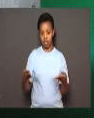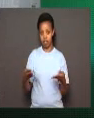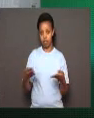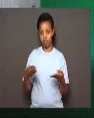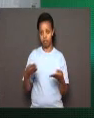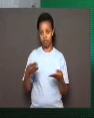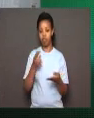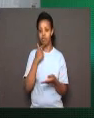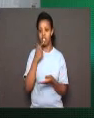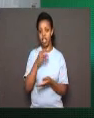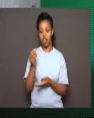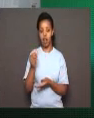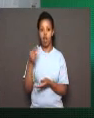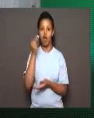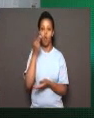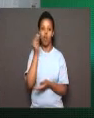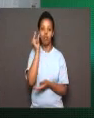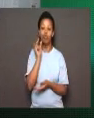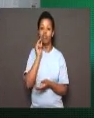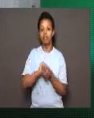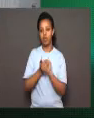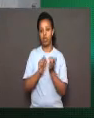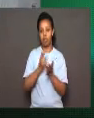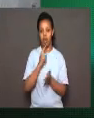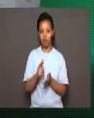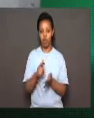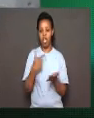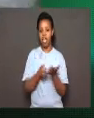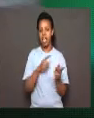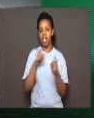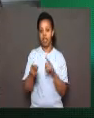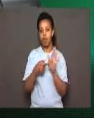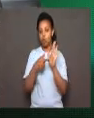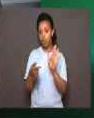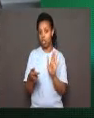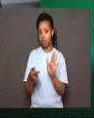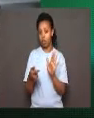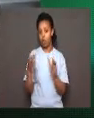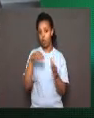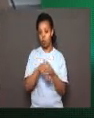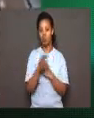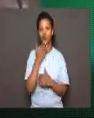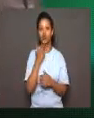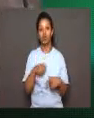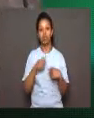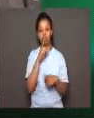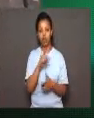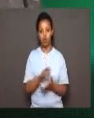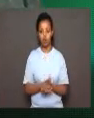brown. A change in color signifies the presence of sugar.